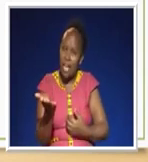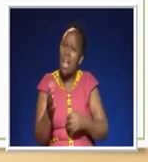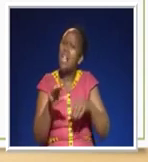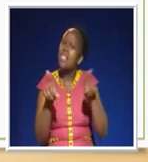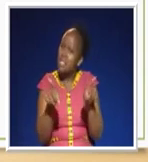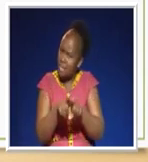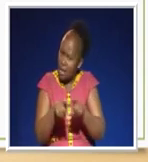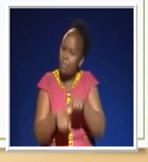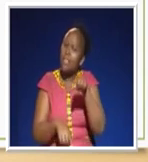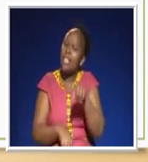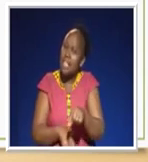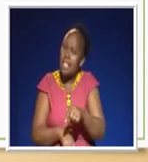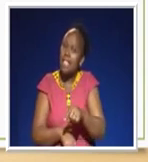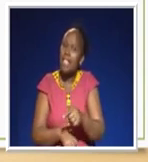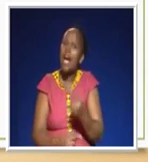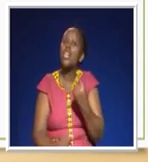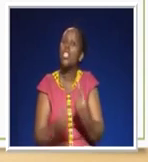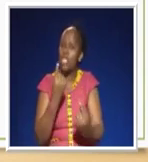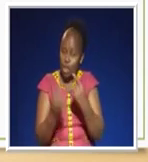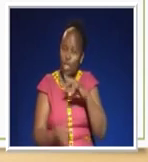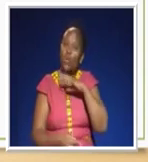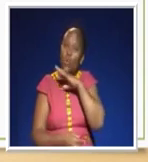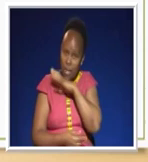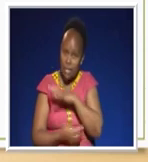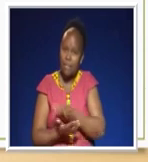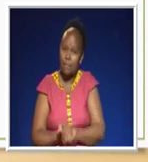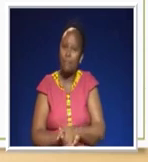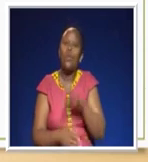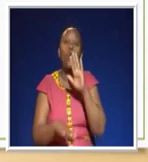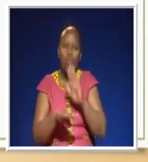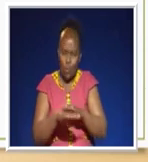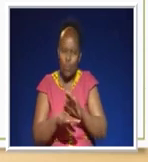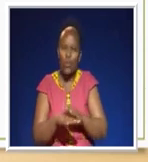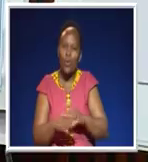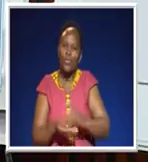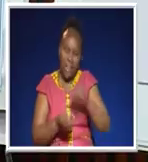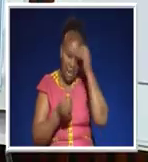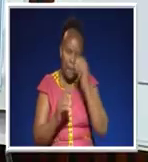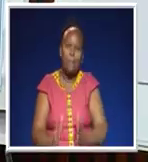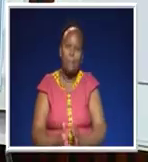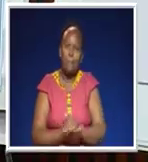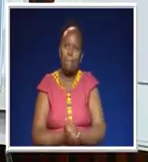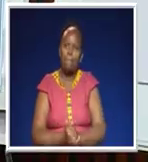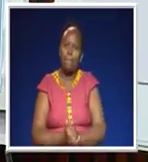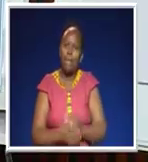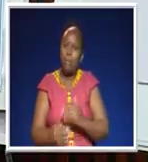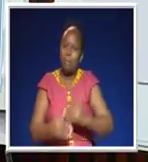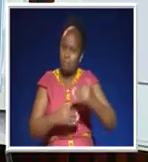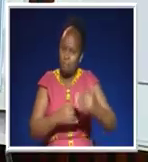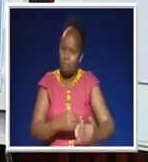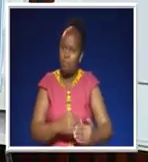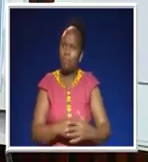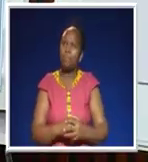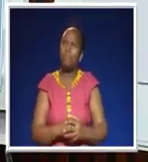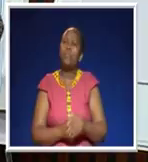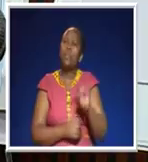are also part of the kitchen waste. Well done. Well done, Lana. Next, we are going